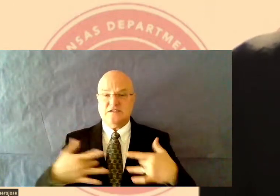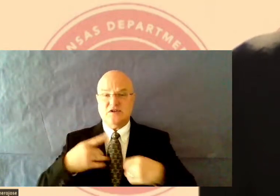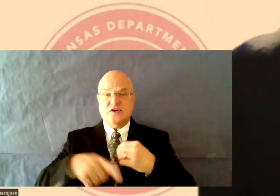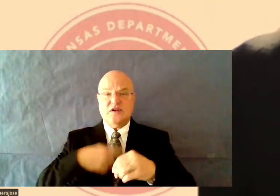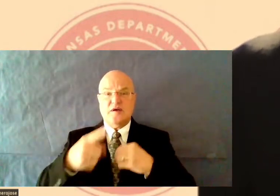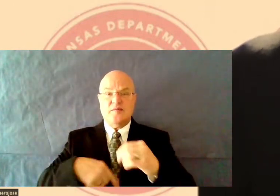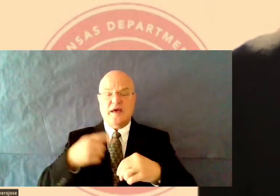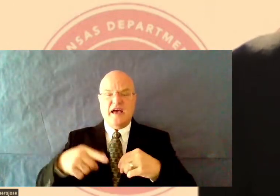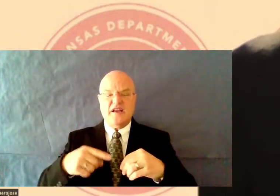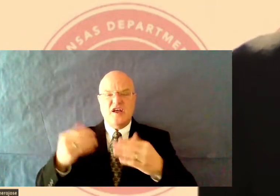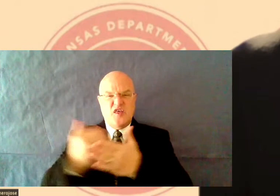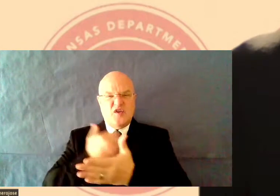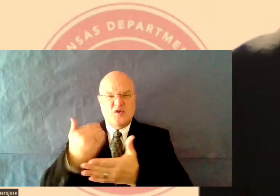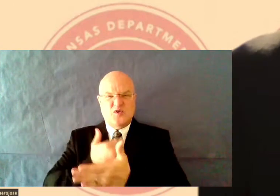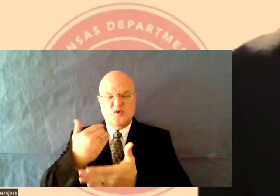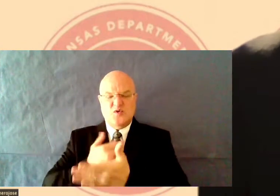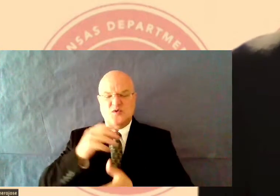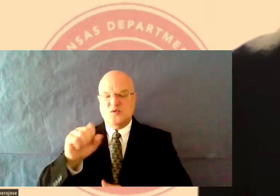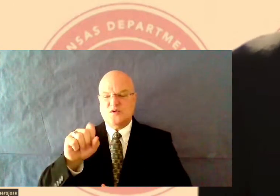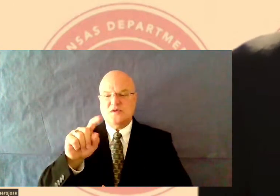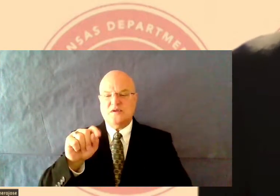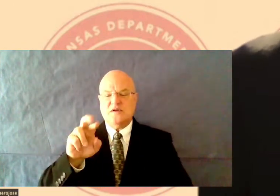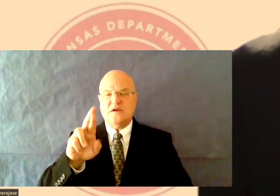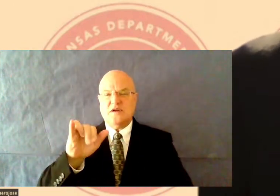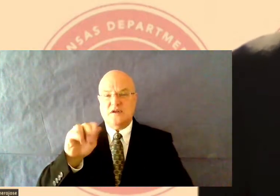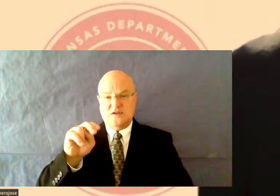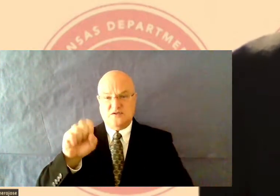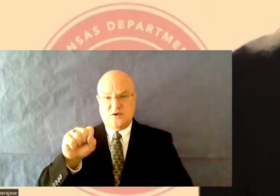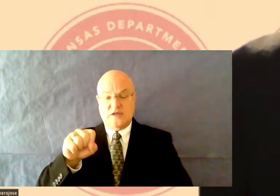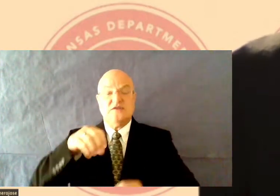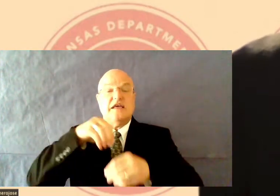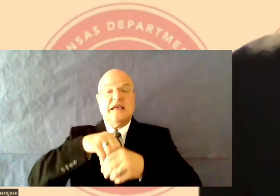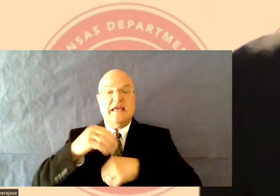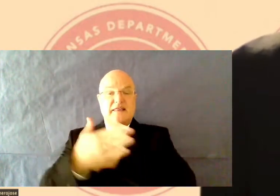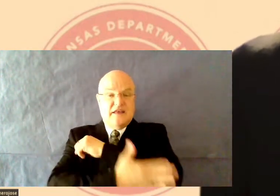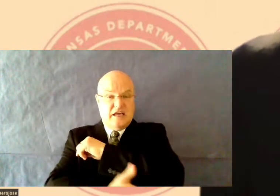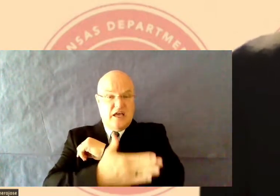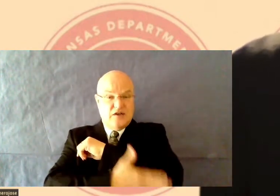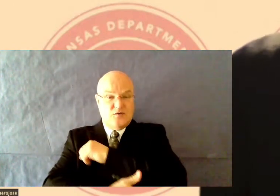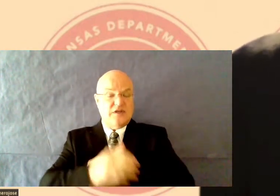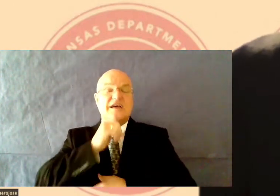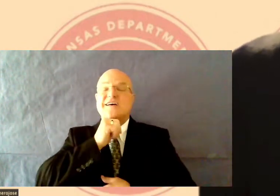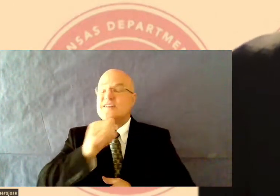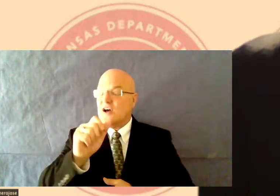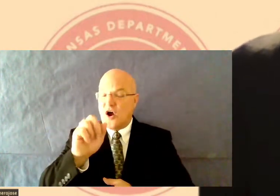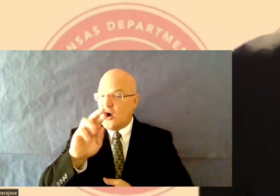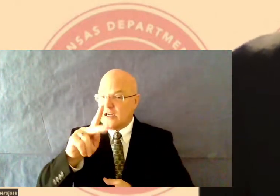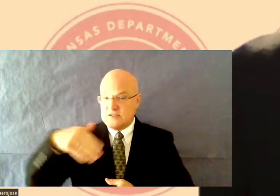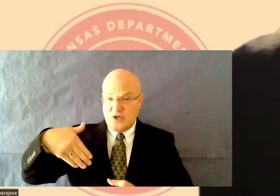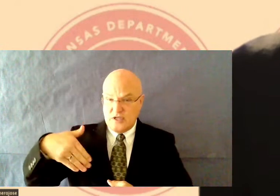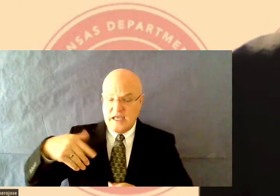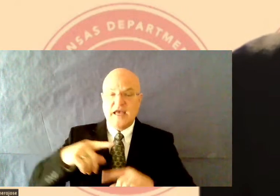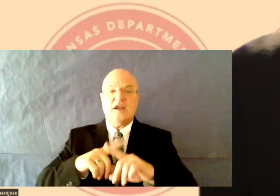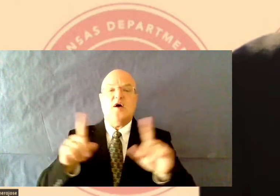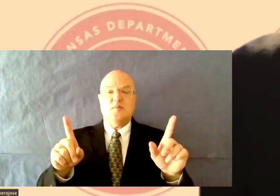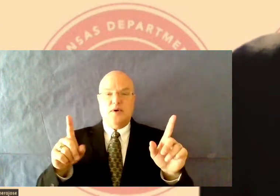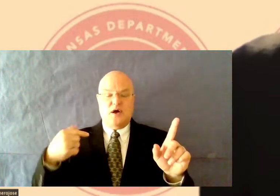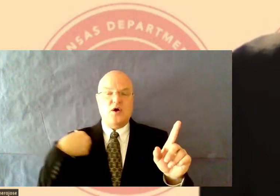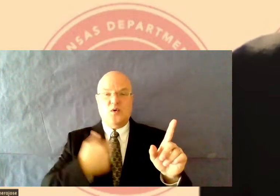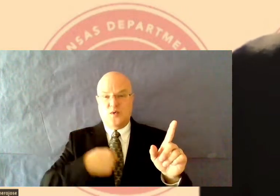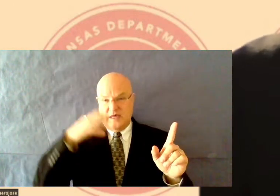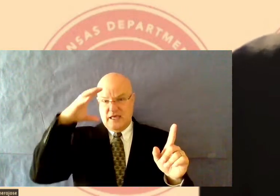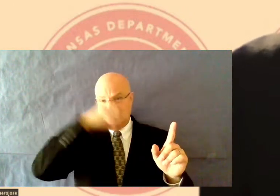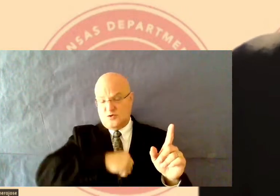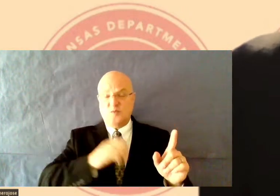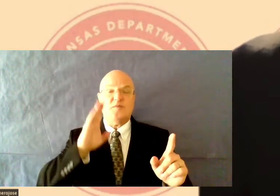variant viruses. They are in this country. We have not found one here in Arkansas yet, but we assume that they